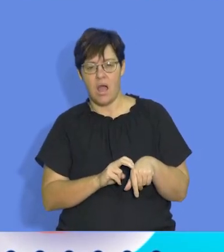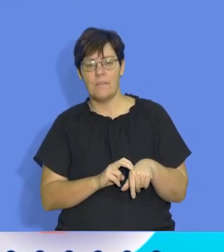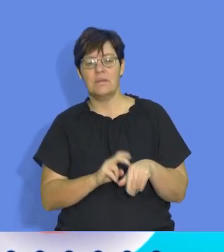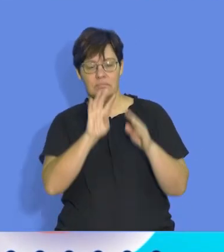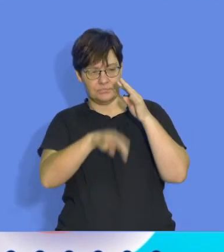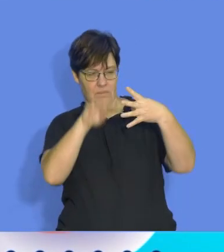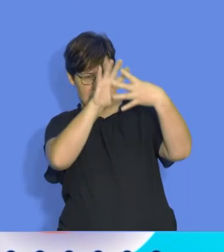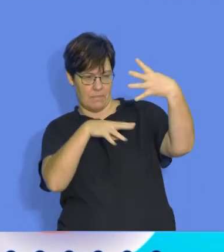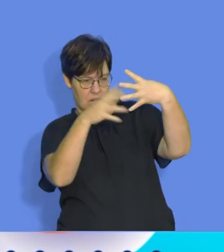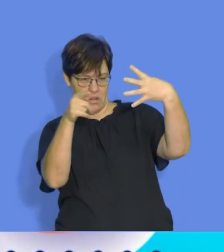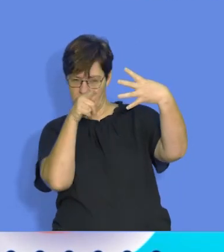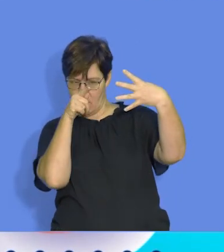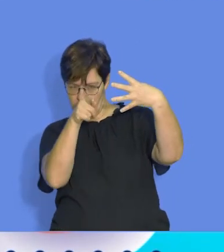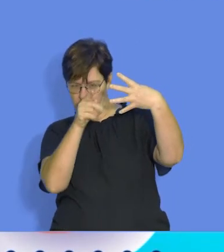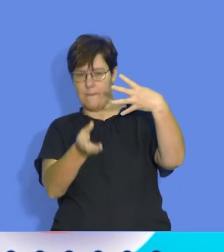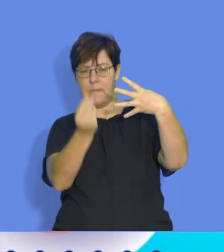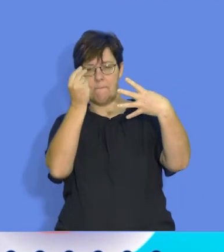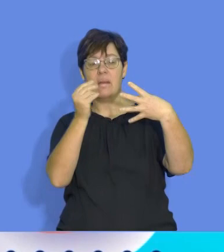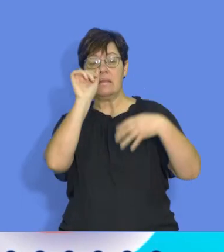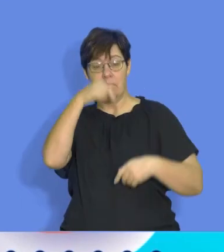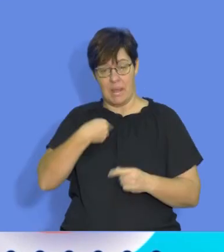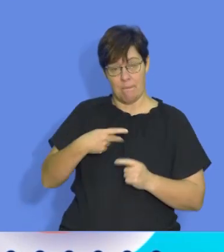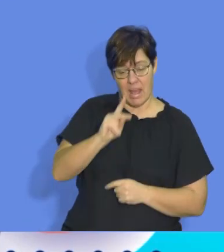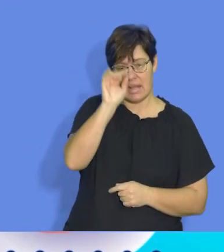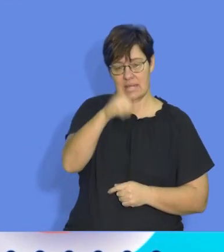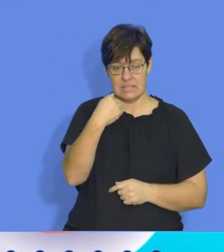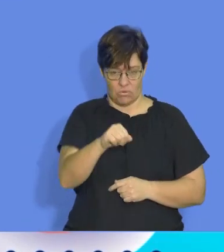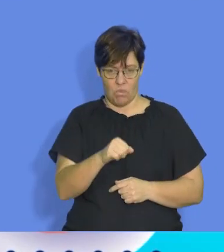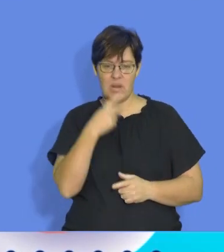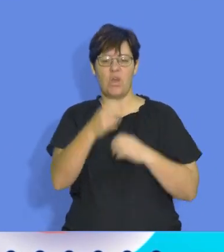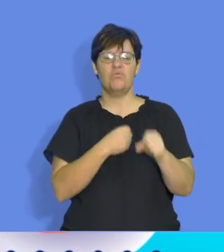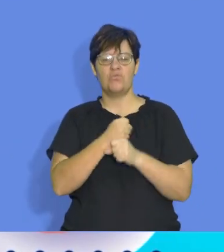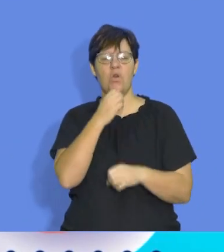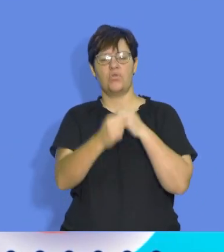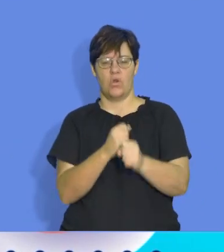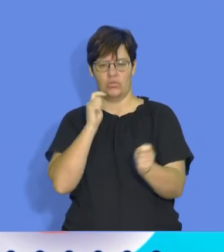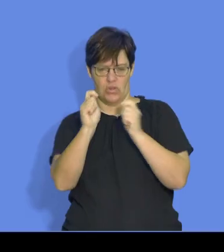tables and you will find it. And like I say, it's adjusted on an annual basis,